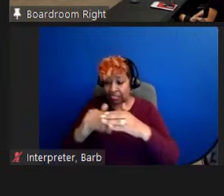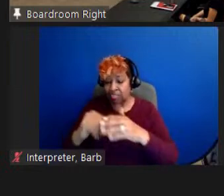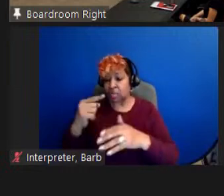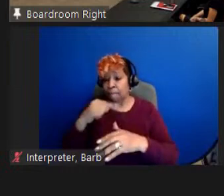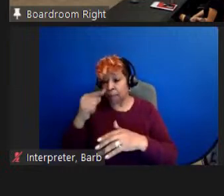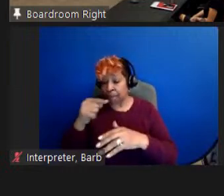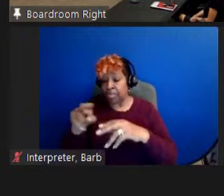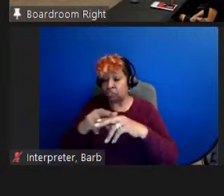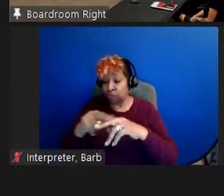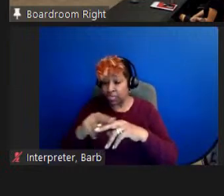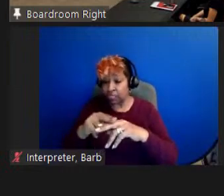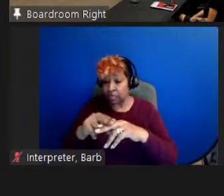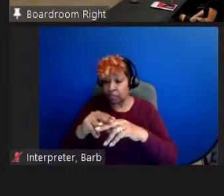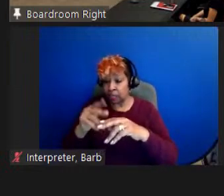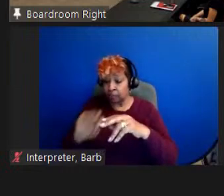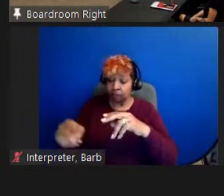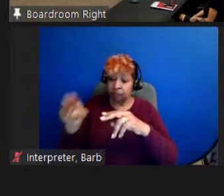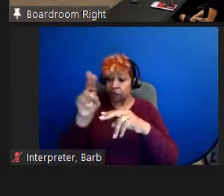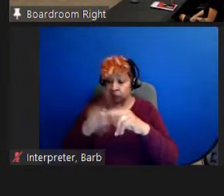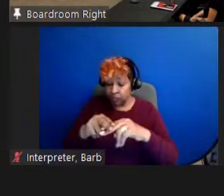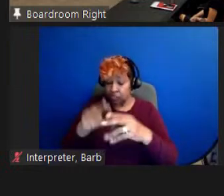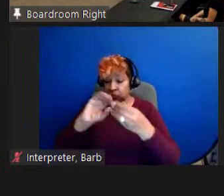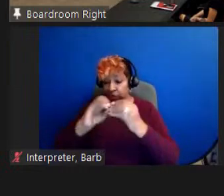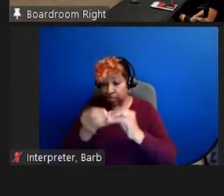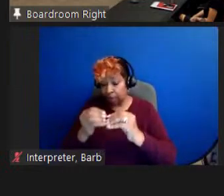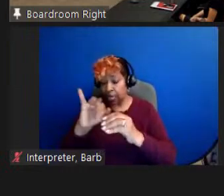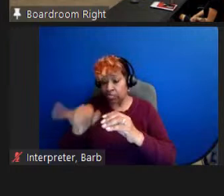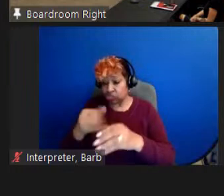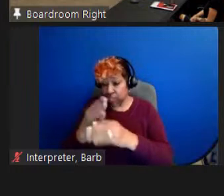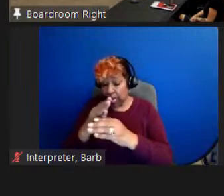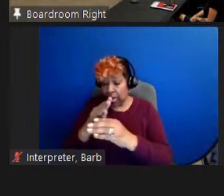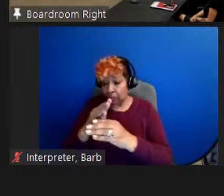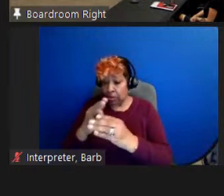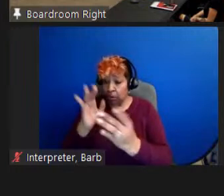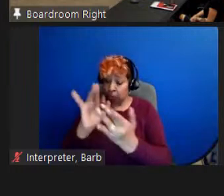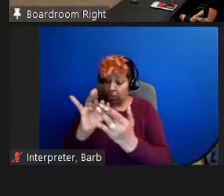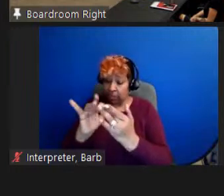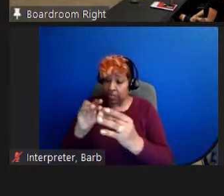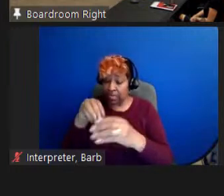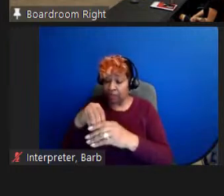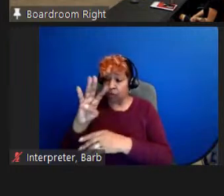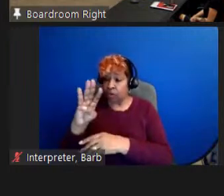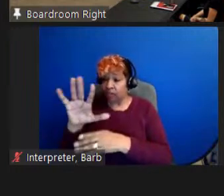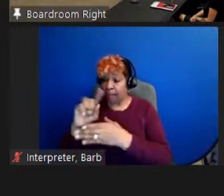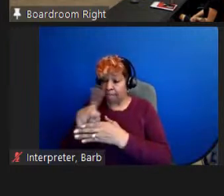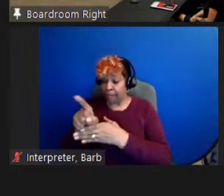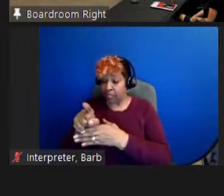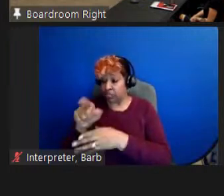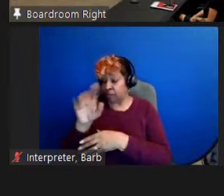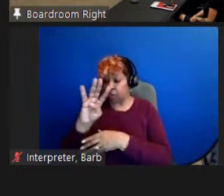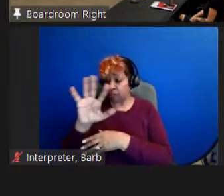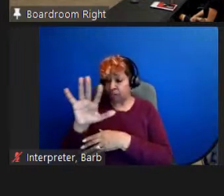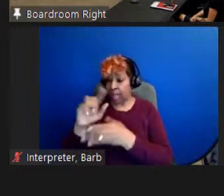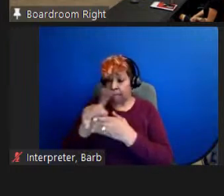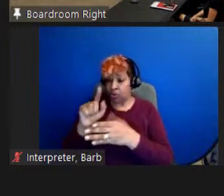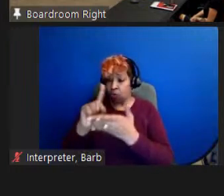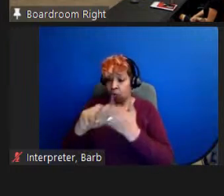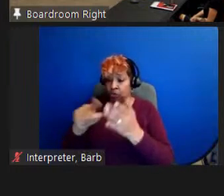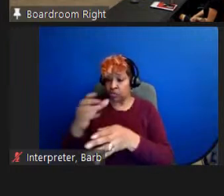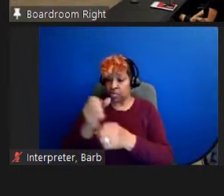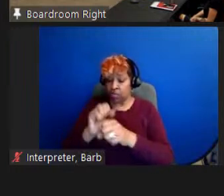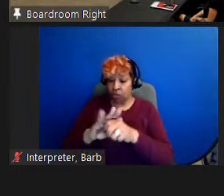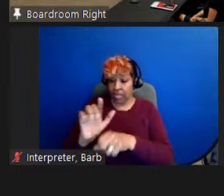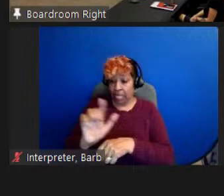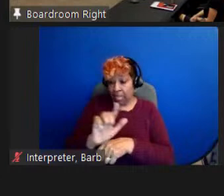transit multiplies the number of jobs reachable within that 45 minutes. And so the 45 minutes is what you get on the left side. On the